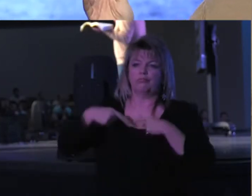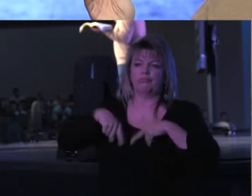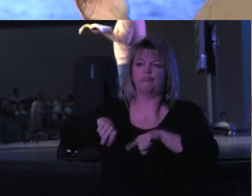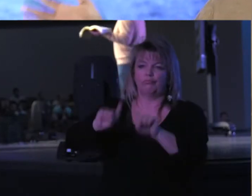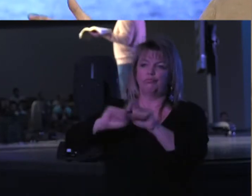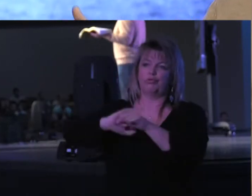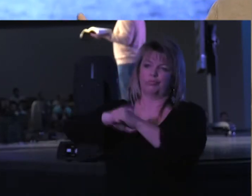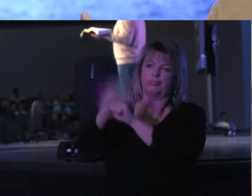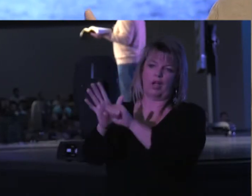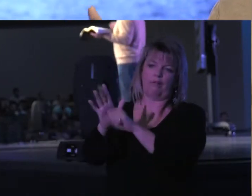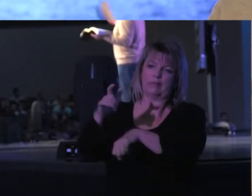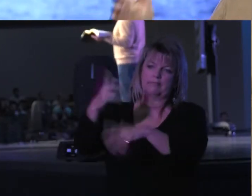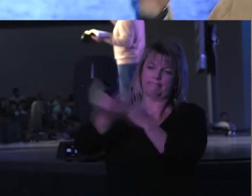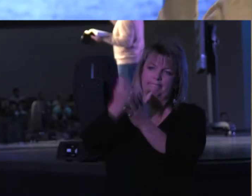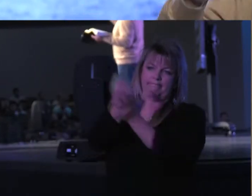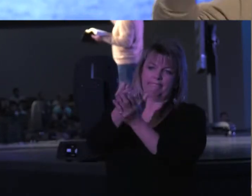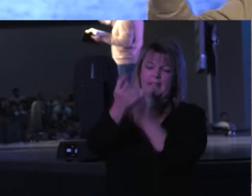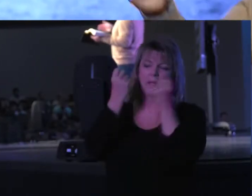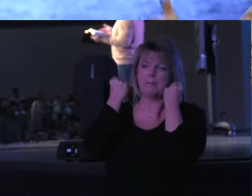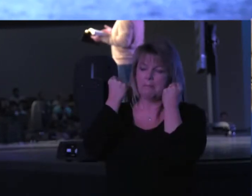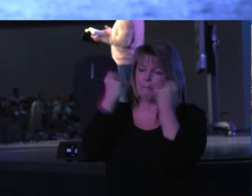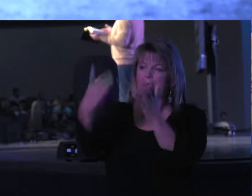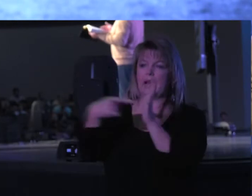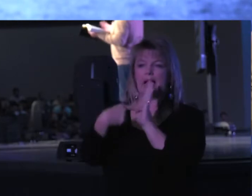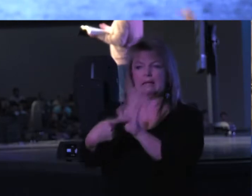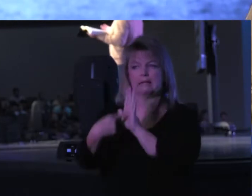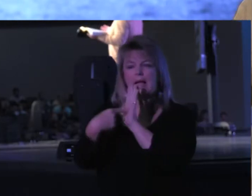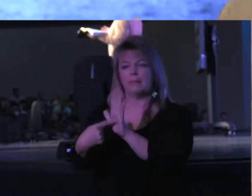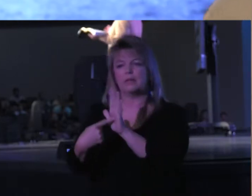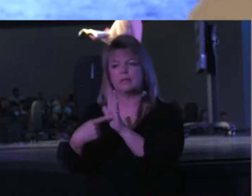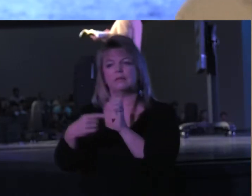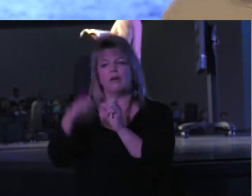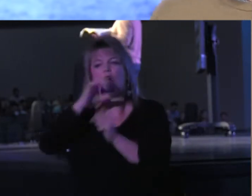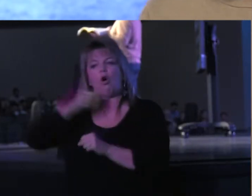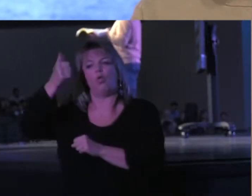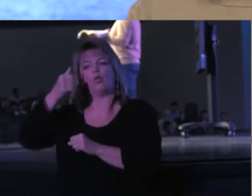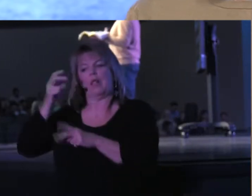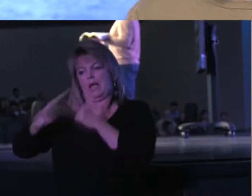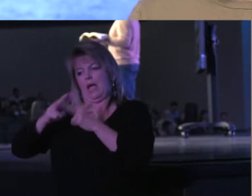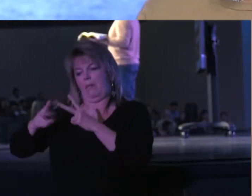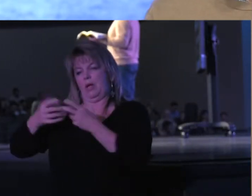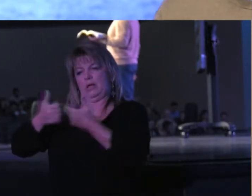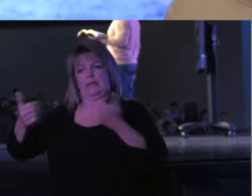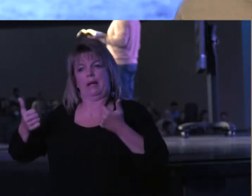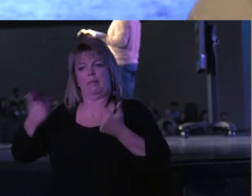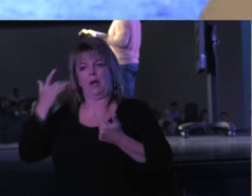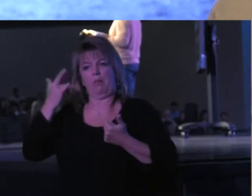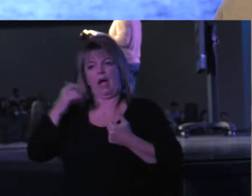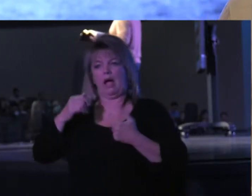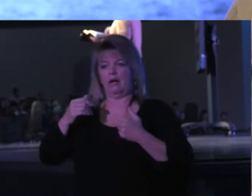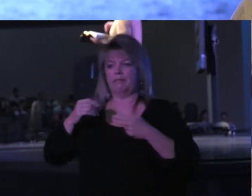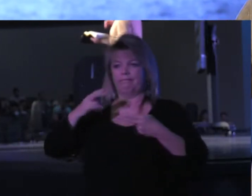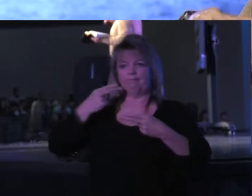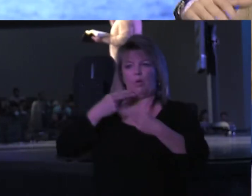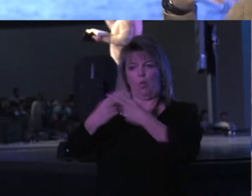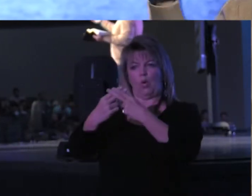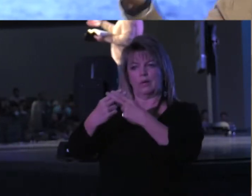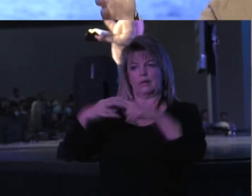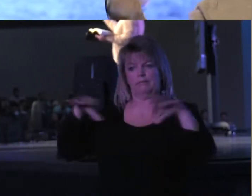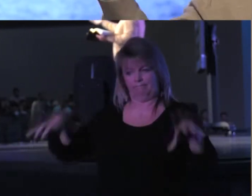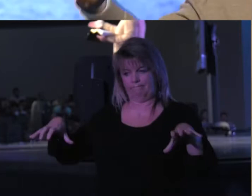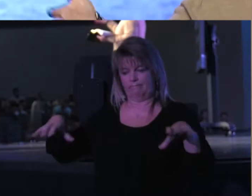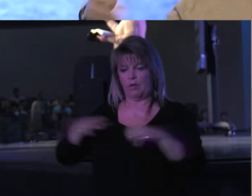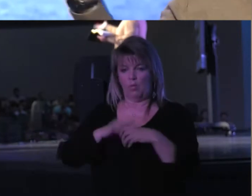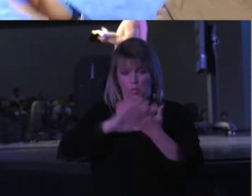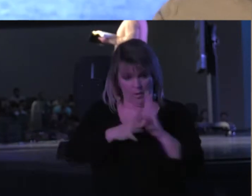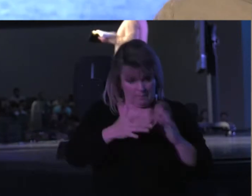this time. There have been numerous examples of elderly couples separated because of quarantine, and one grow